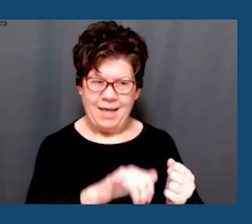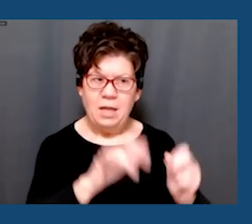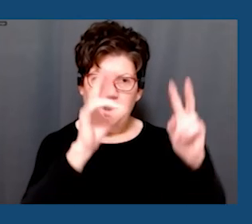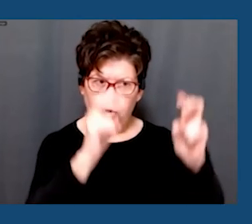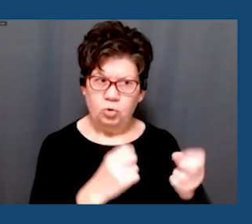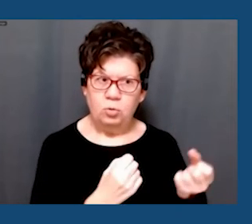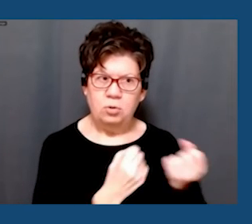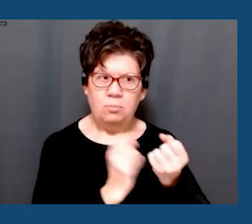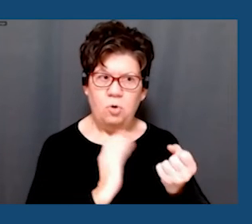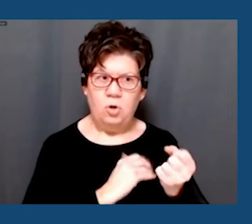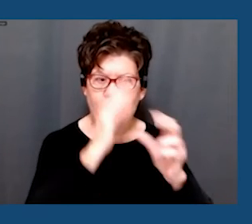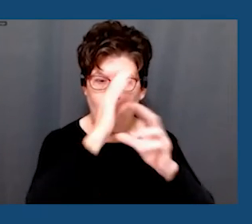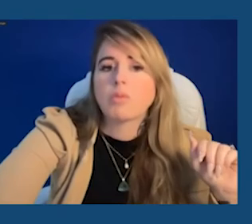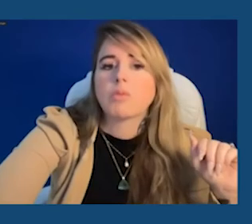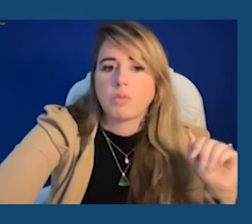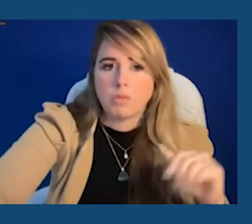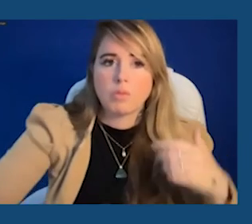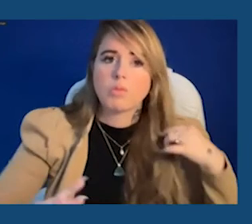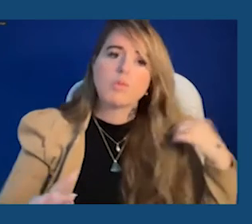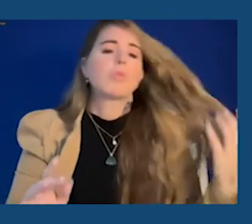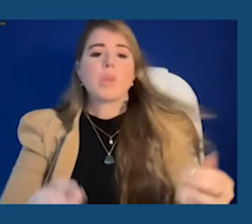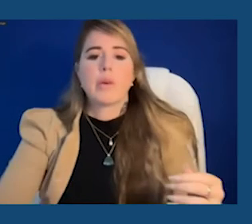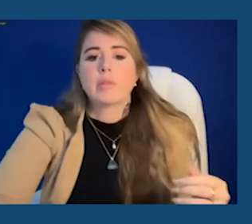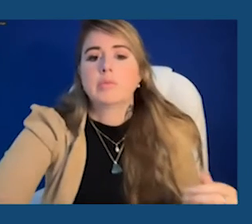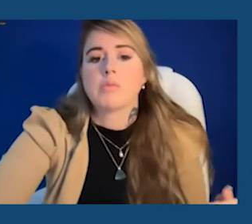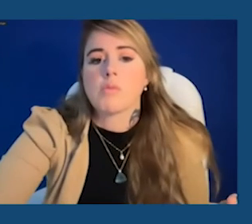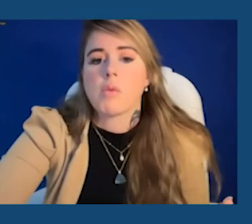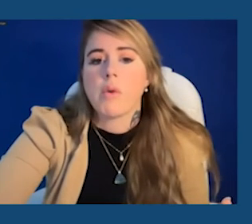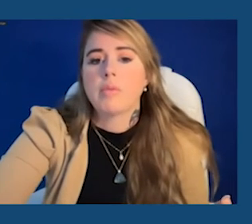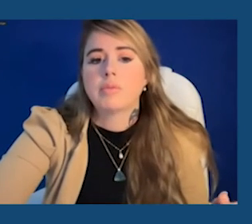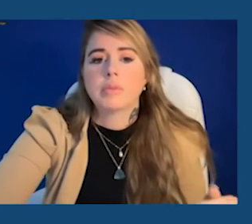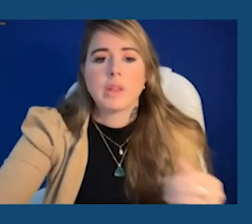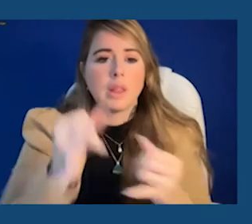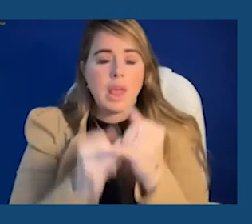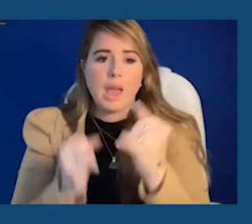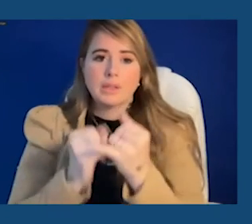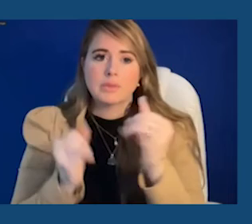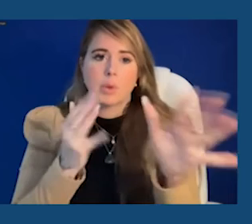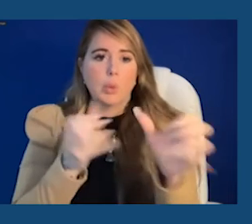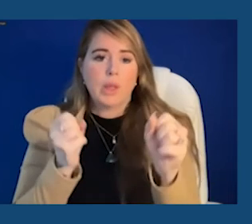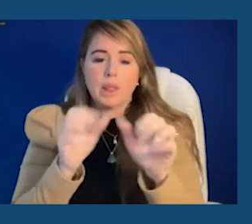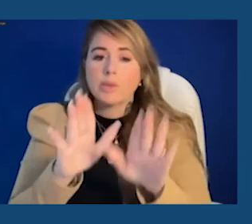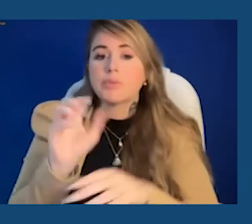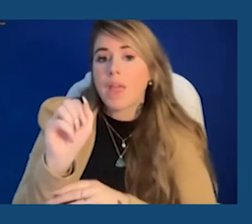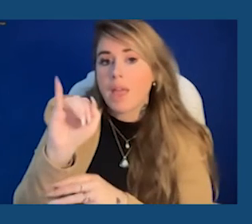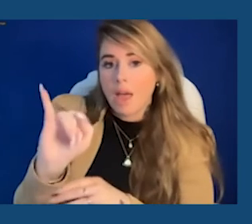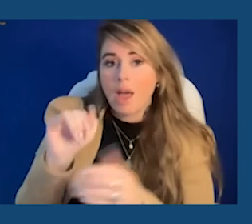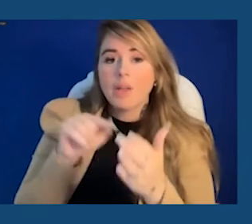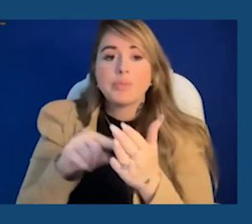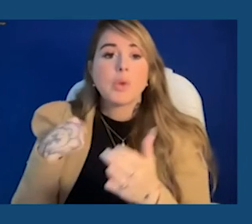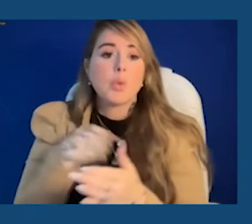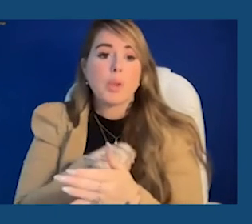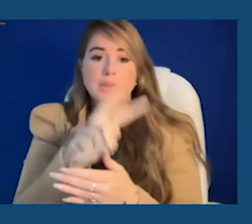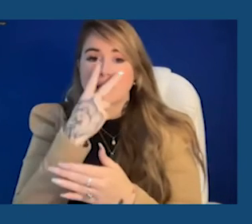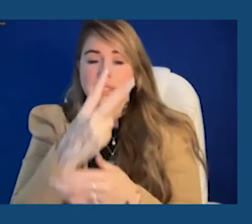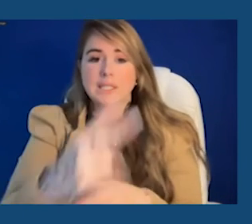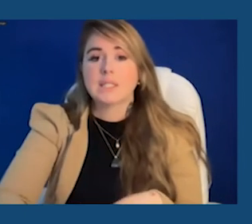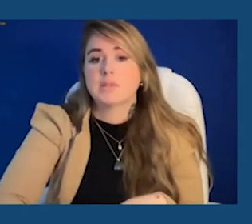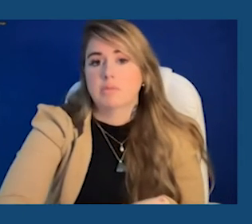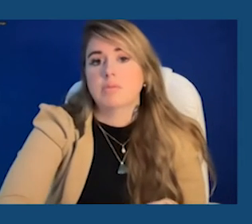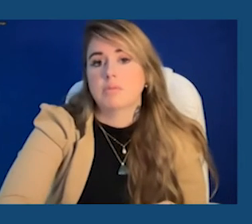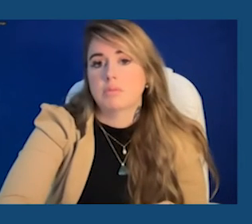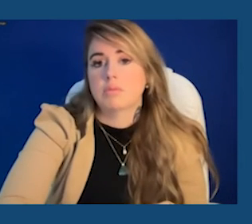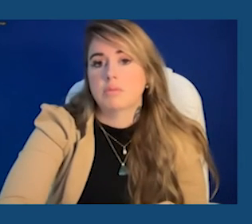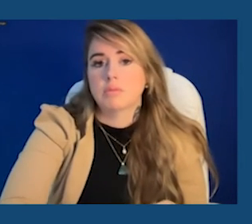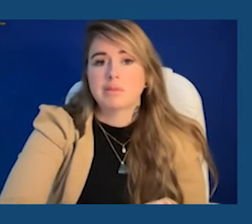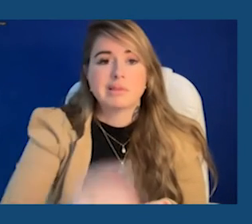on this issue. Very quickly and very lastly, unfortunately, AI, we have seen actually just in